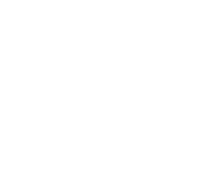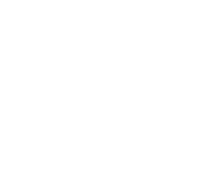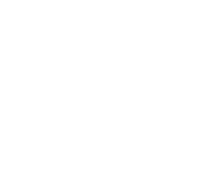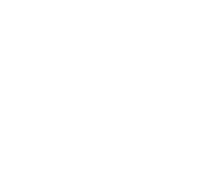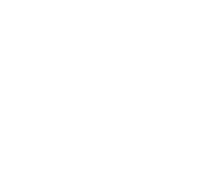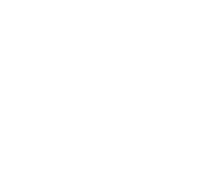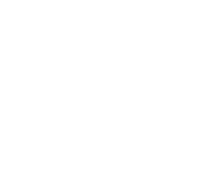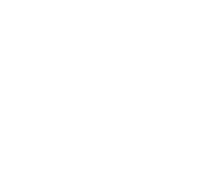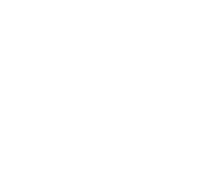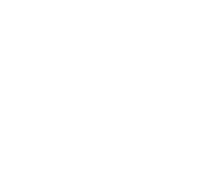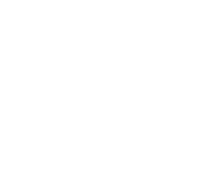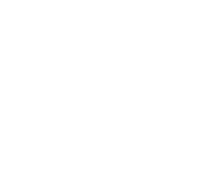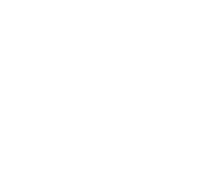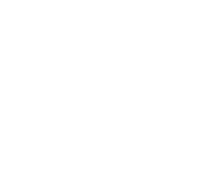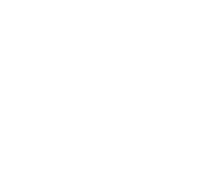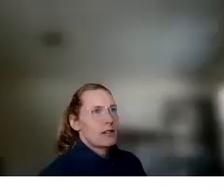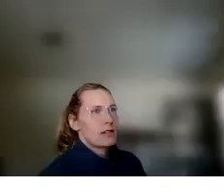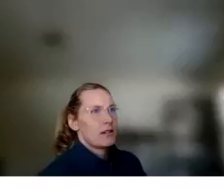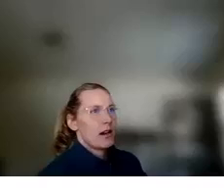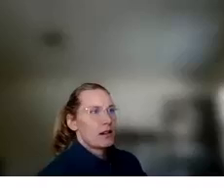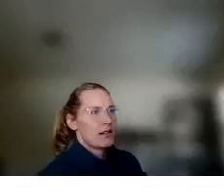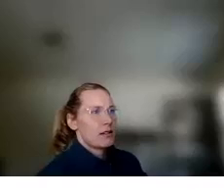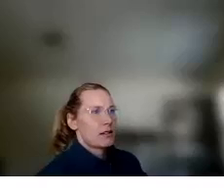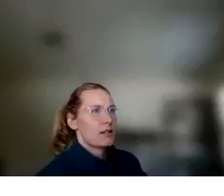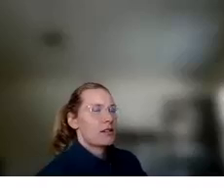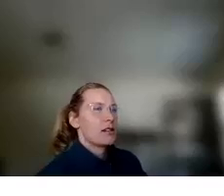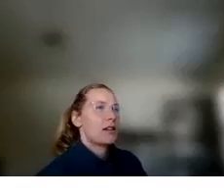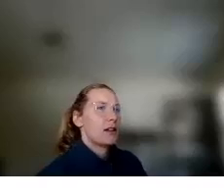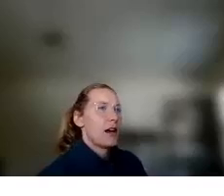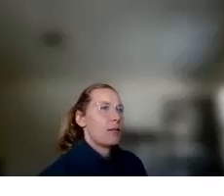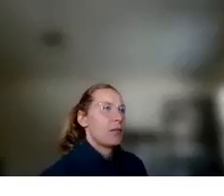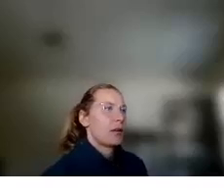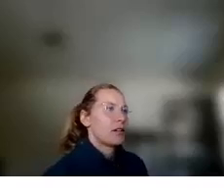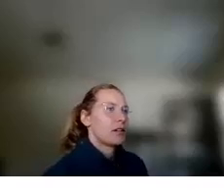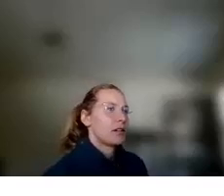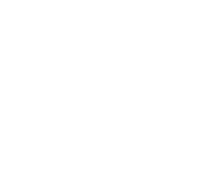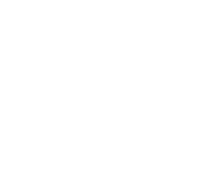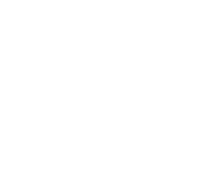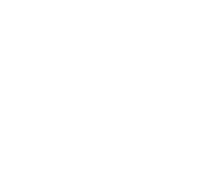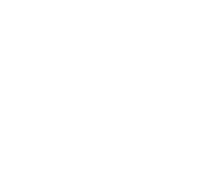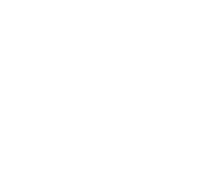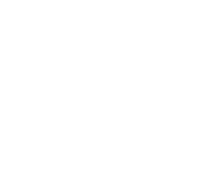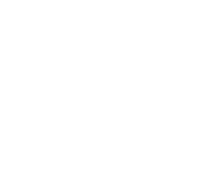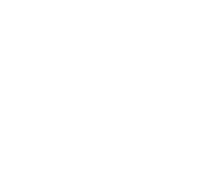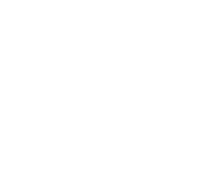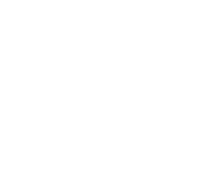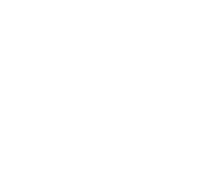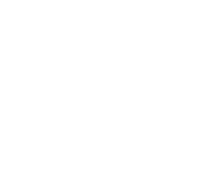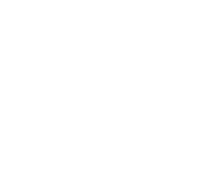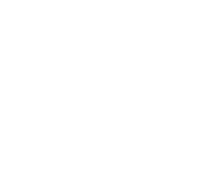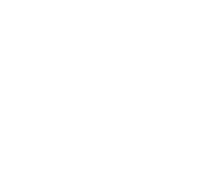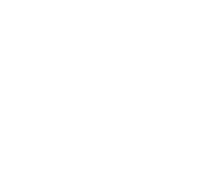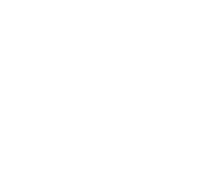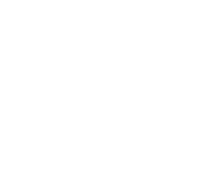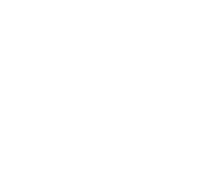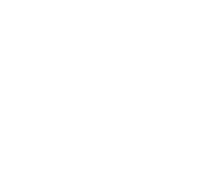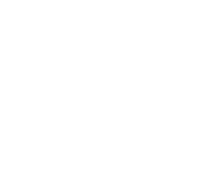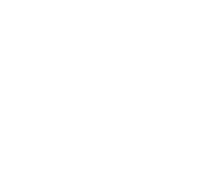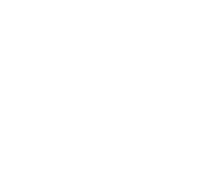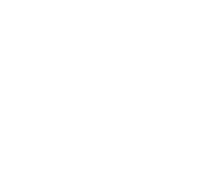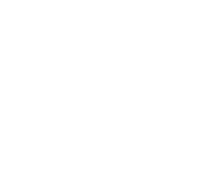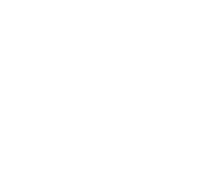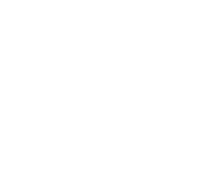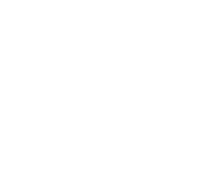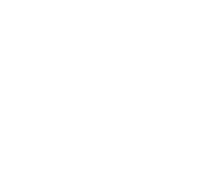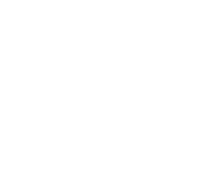25-26 certification, correct? Correct, yes. Okay. So CLLI it doesn't mean members- that it CLLI and it turns